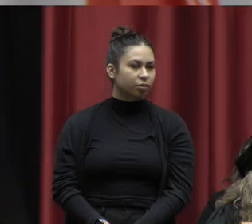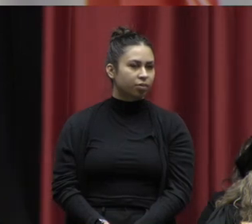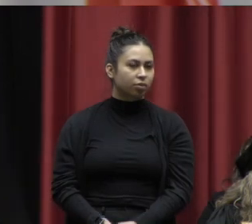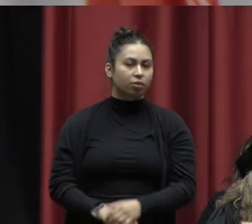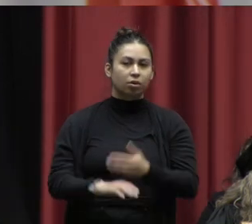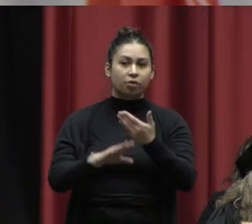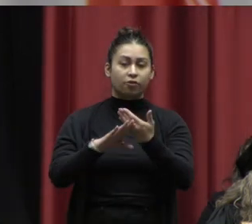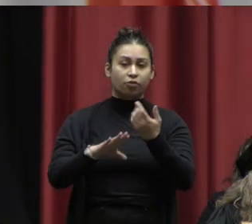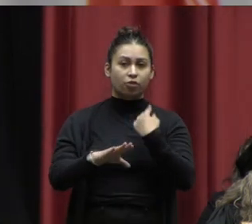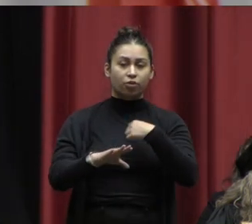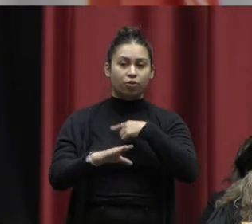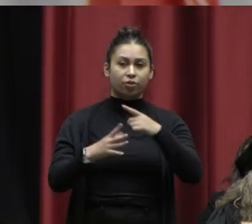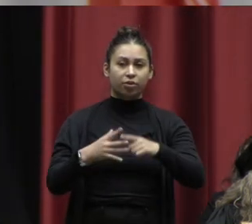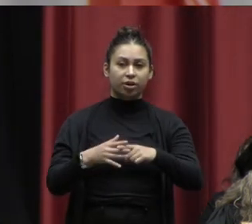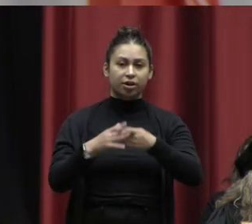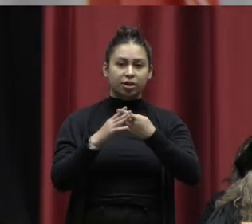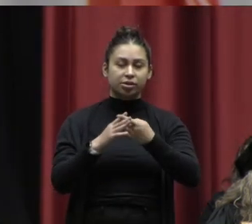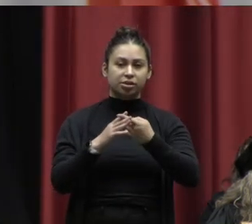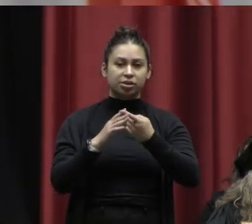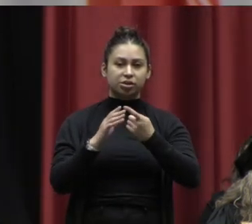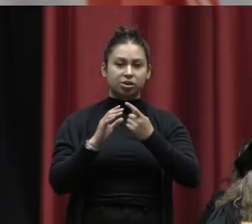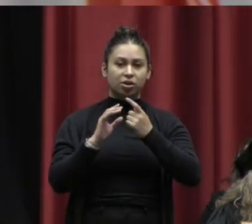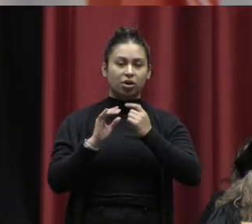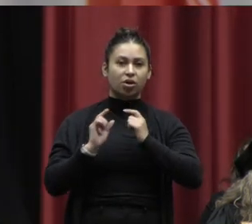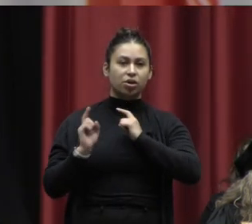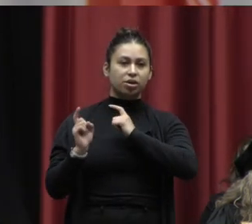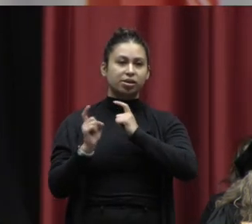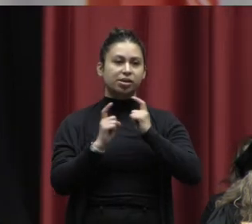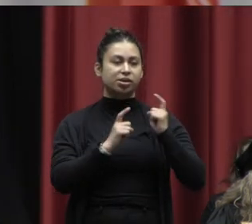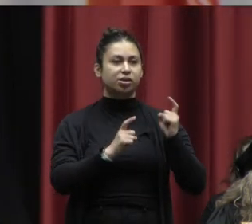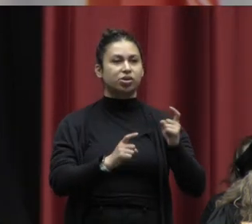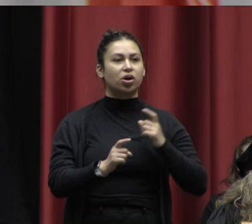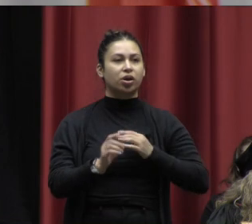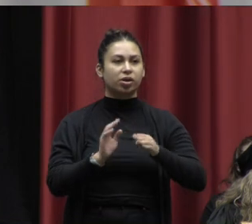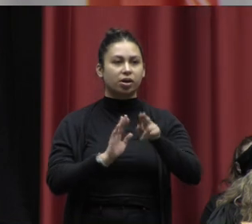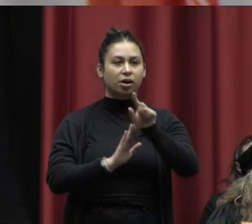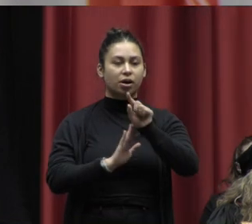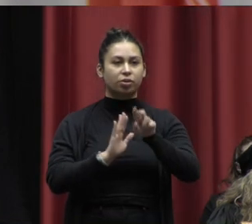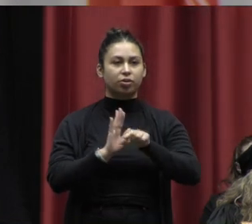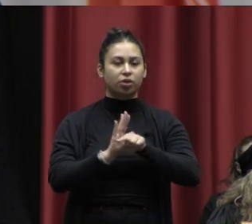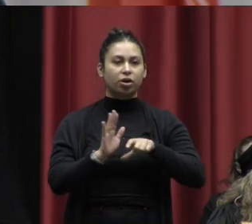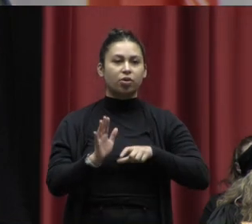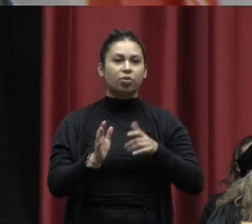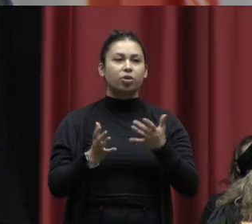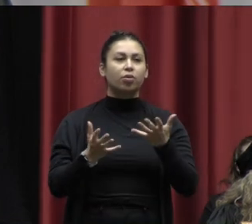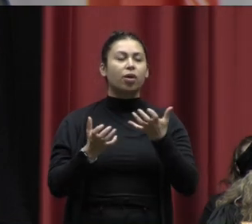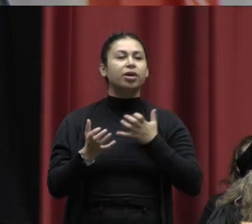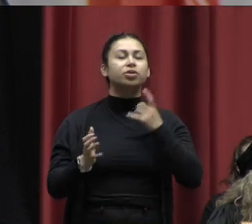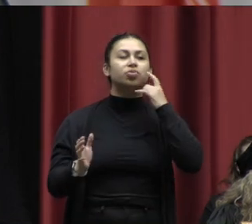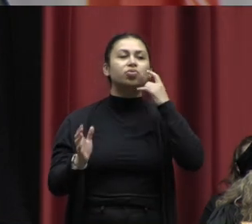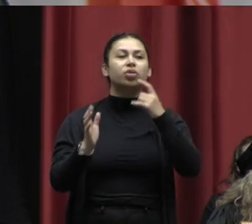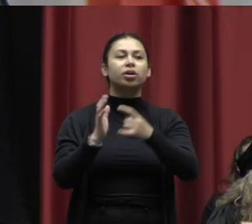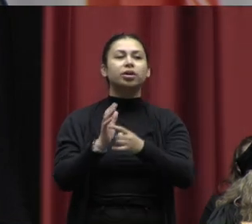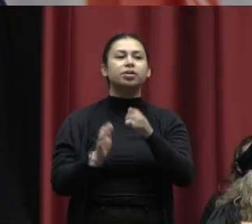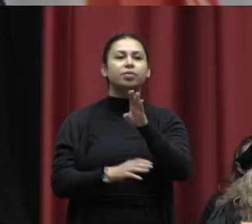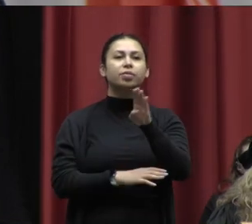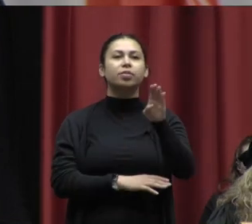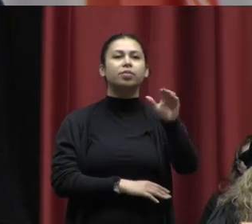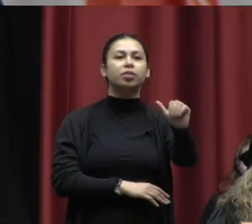Before we begin awarding our BBA degrees, we would like to acknowledge the BBA candidates who have earned